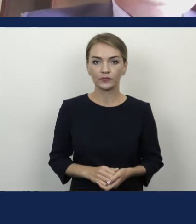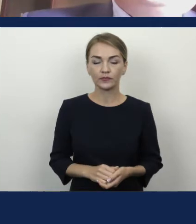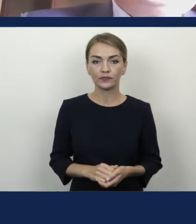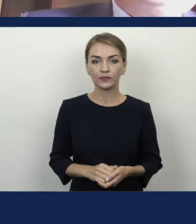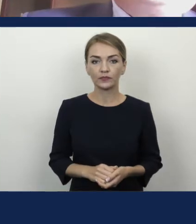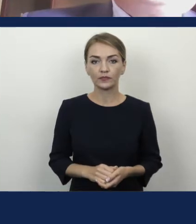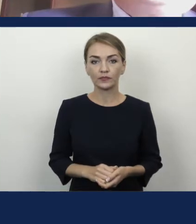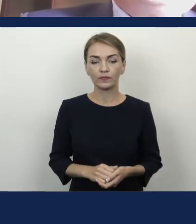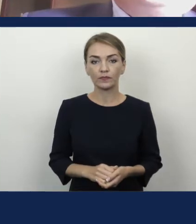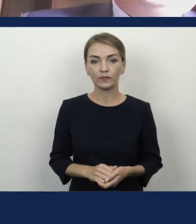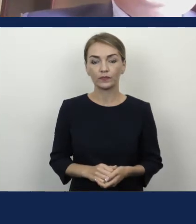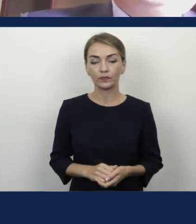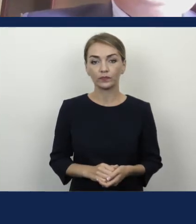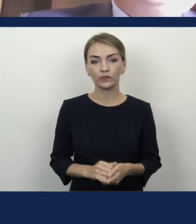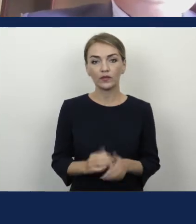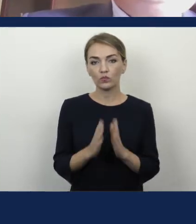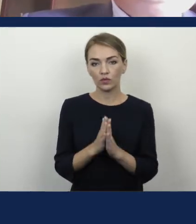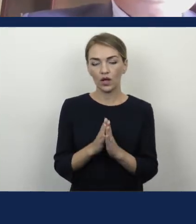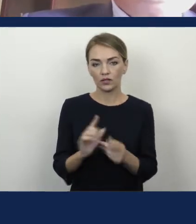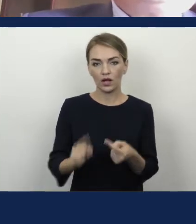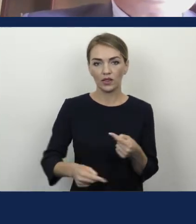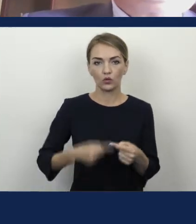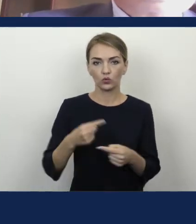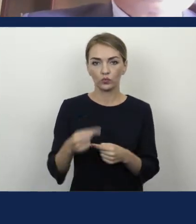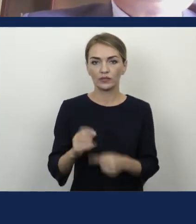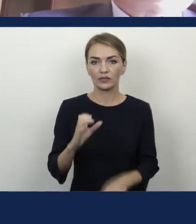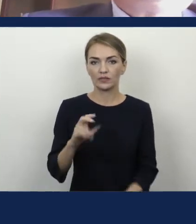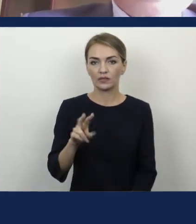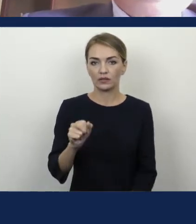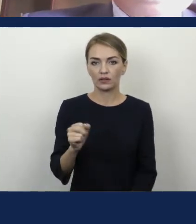Please, next slide.